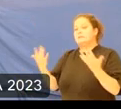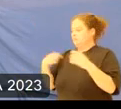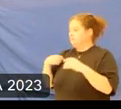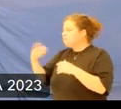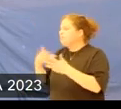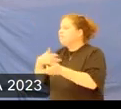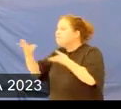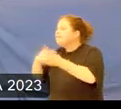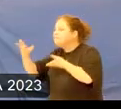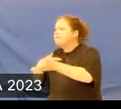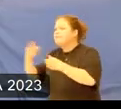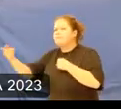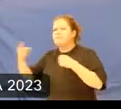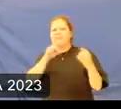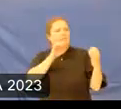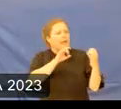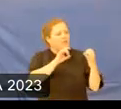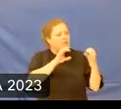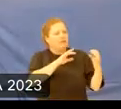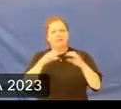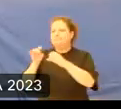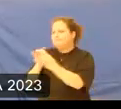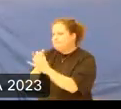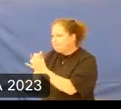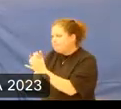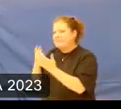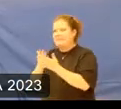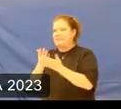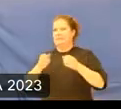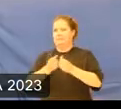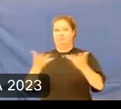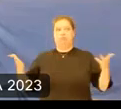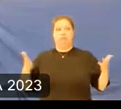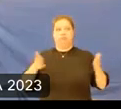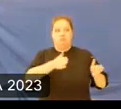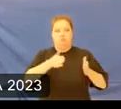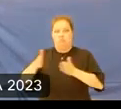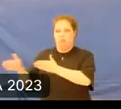And then we have all of this multimodal feedback going on.